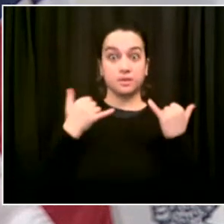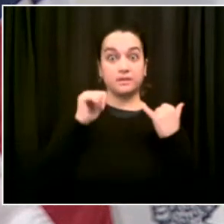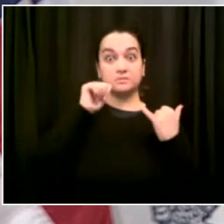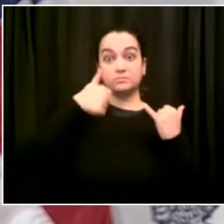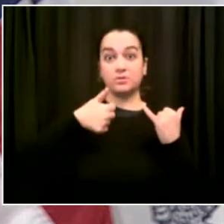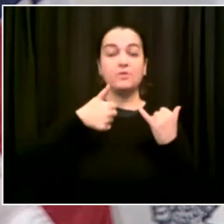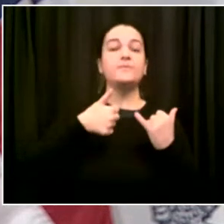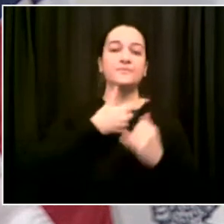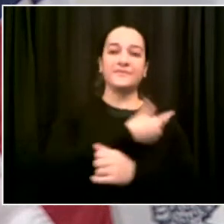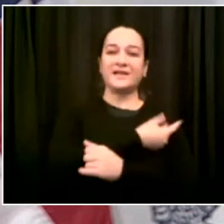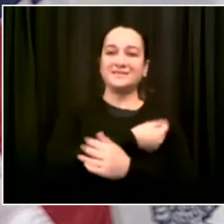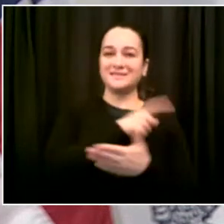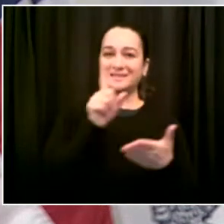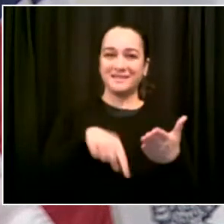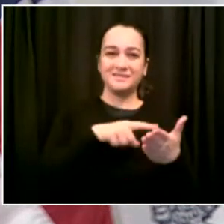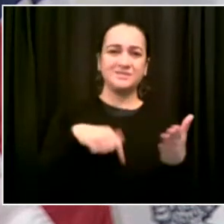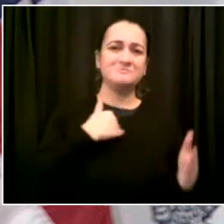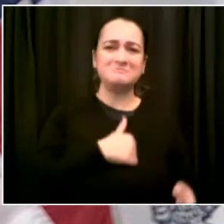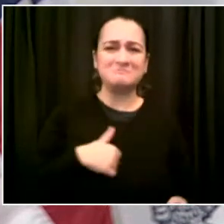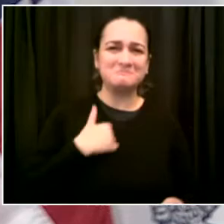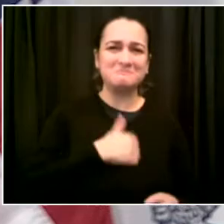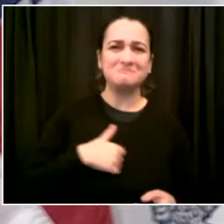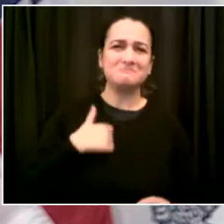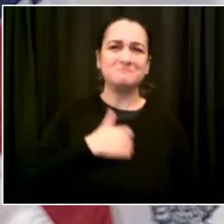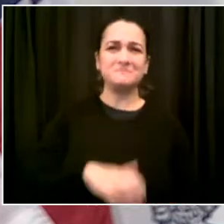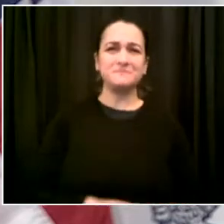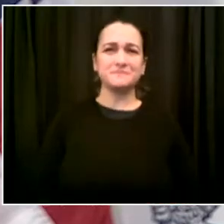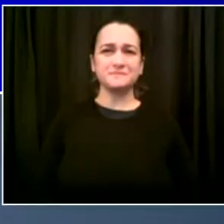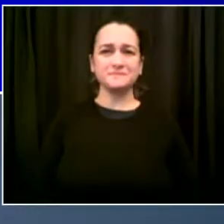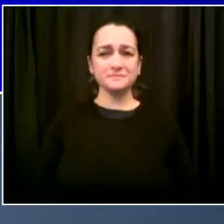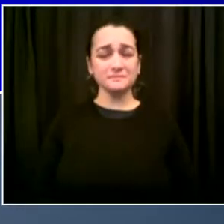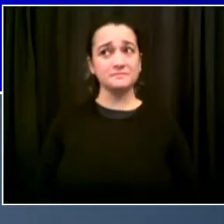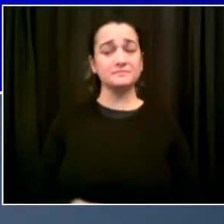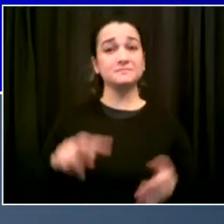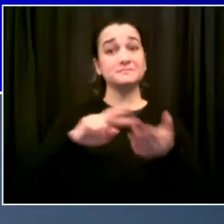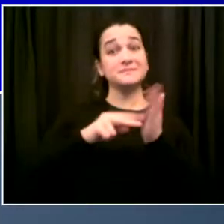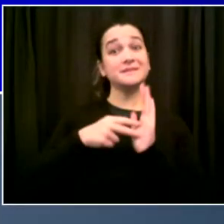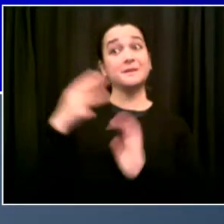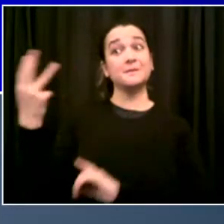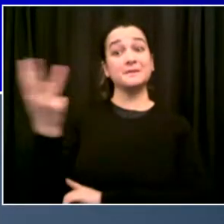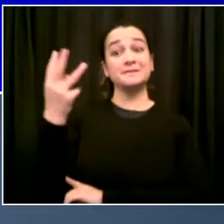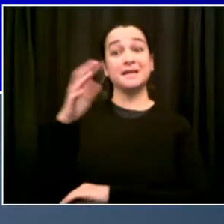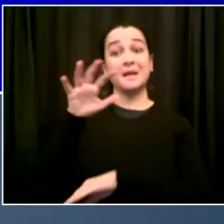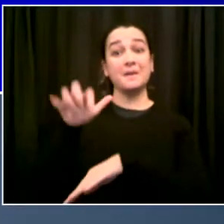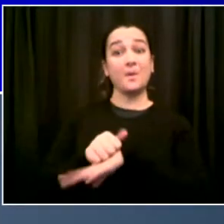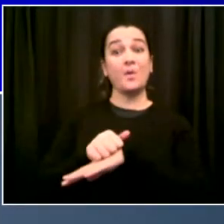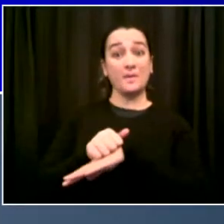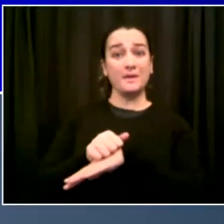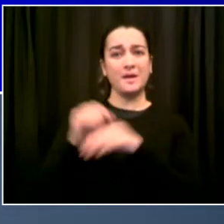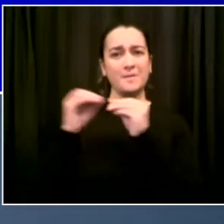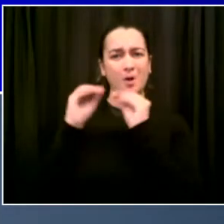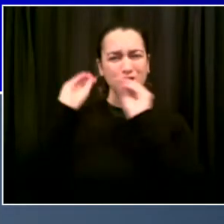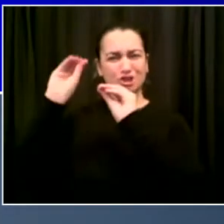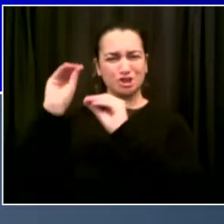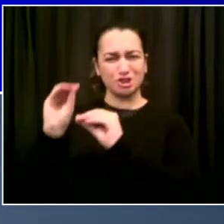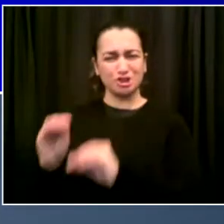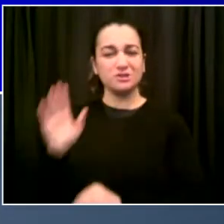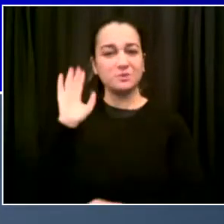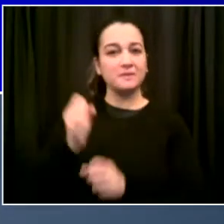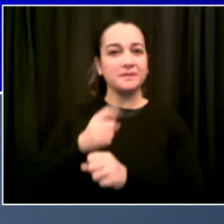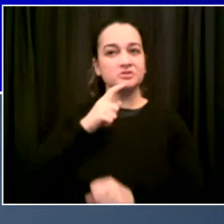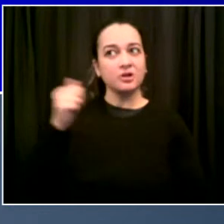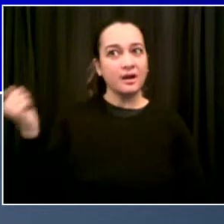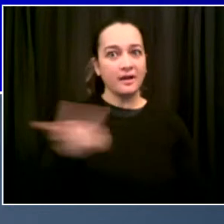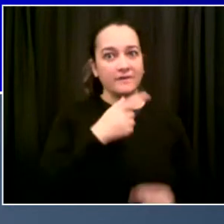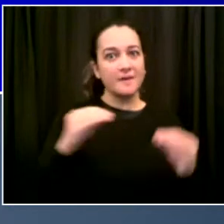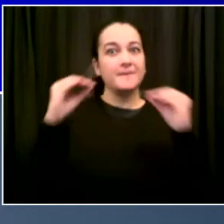rescheduled into those days. Okay, now let's talk about the vaccine effort overall. We end up finishing January